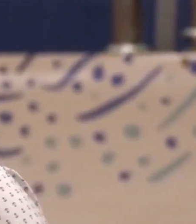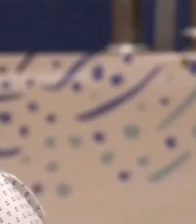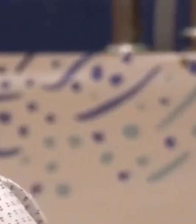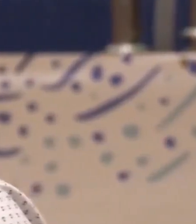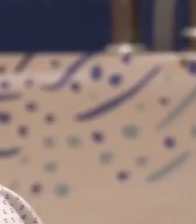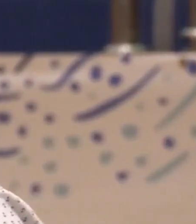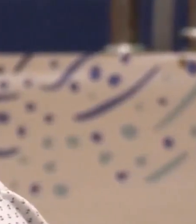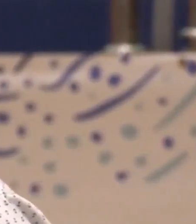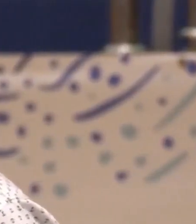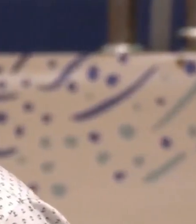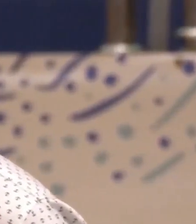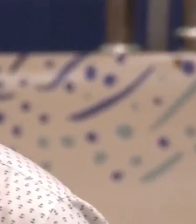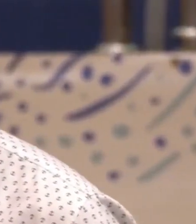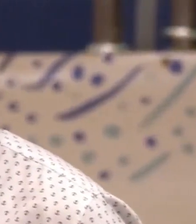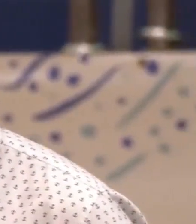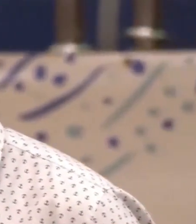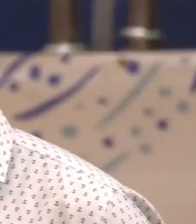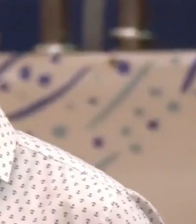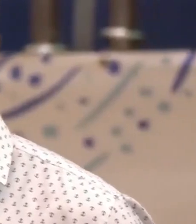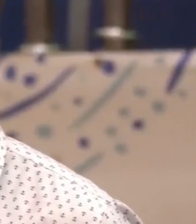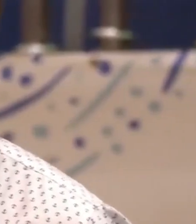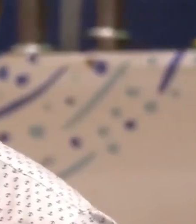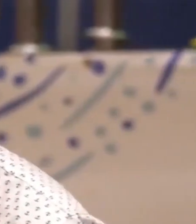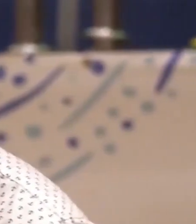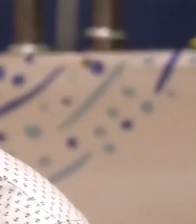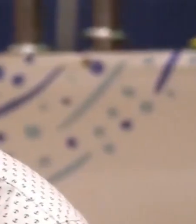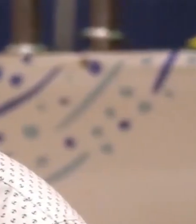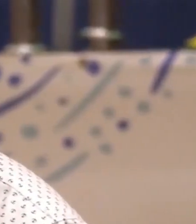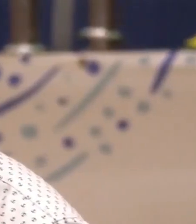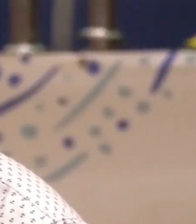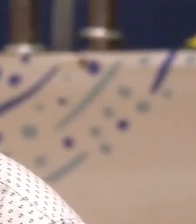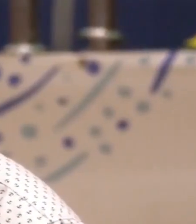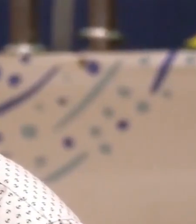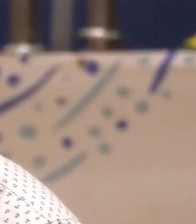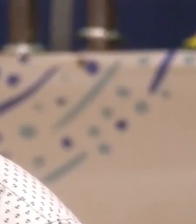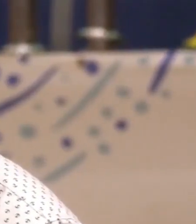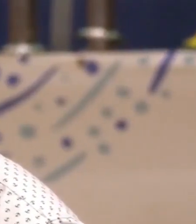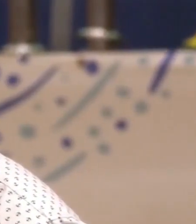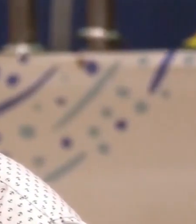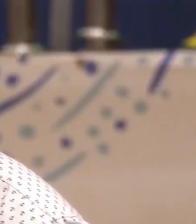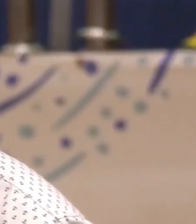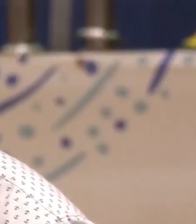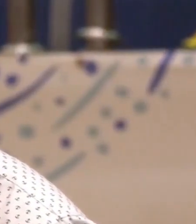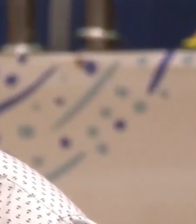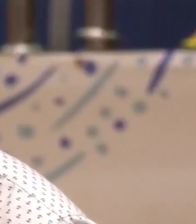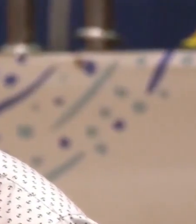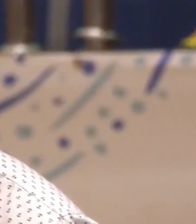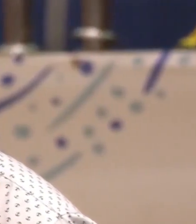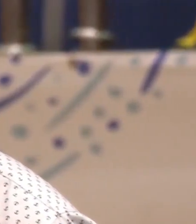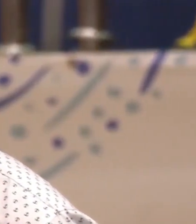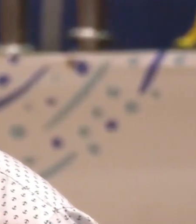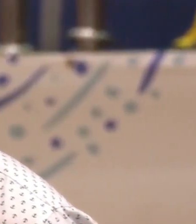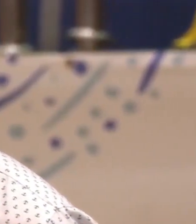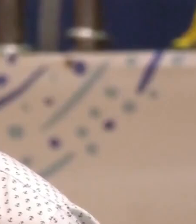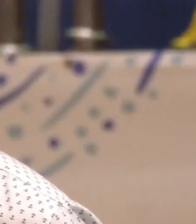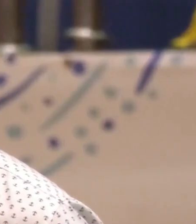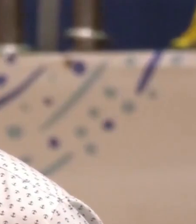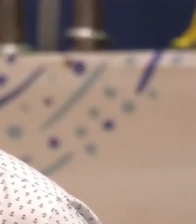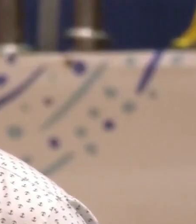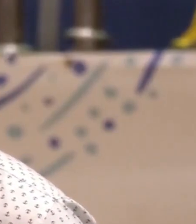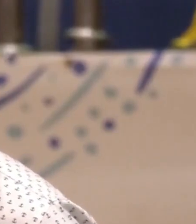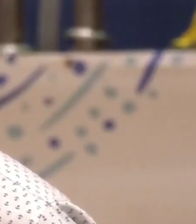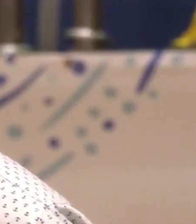Next year, when you come to this location, there's every possibility that there will be an international flavor to our road tennis finals, because